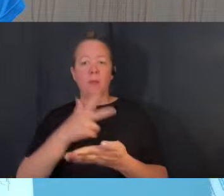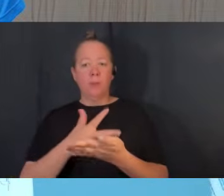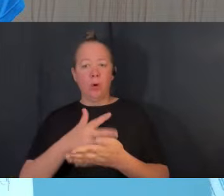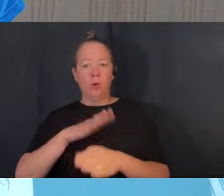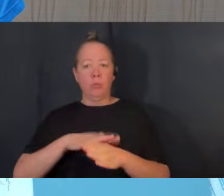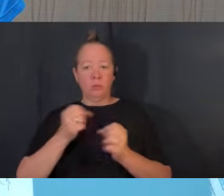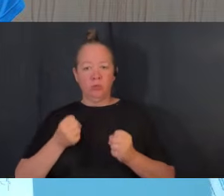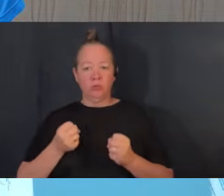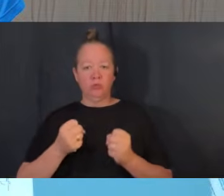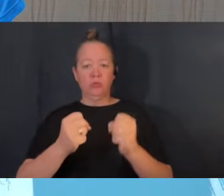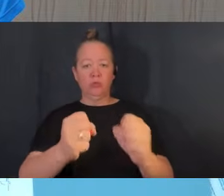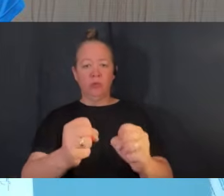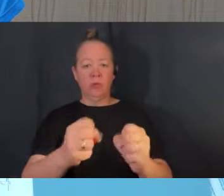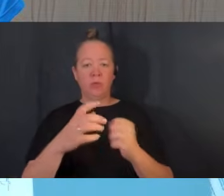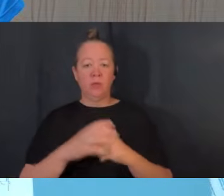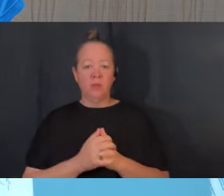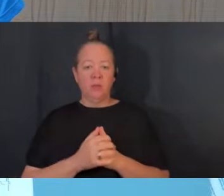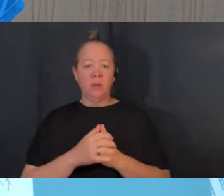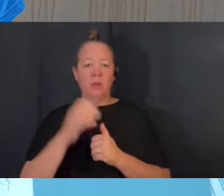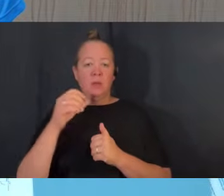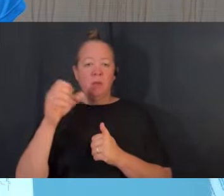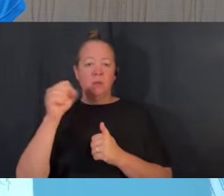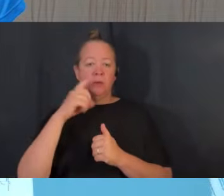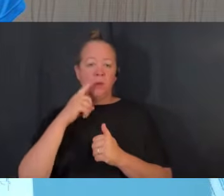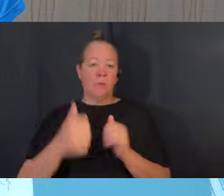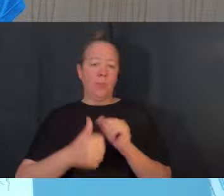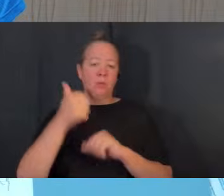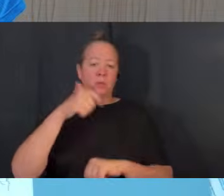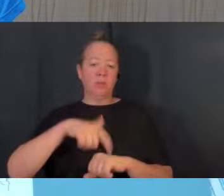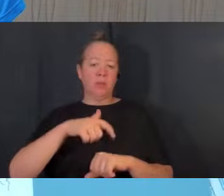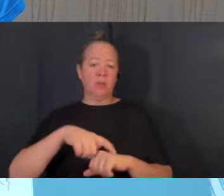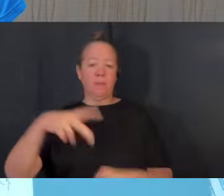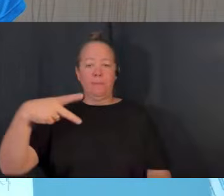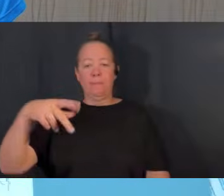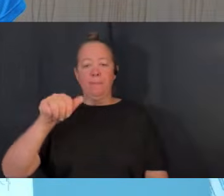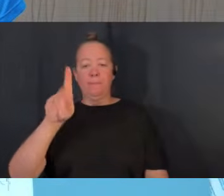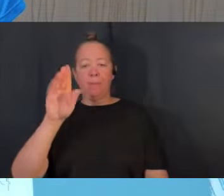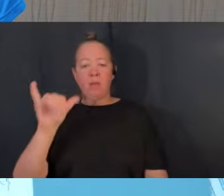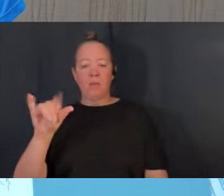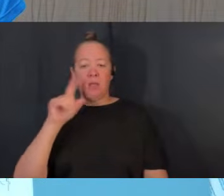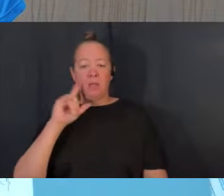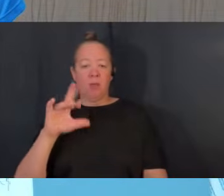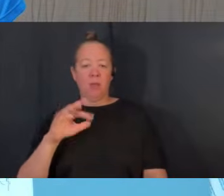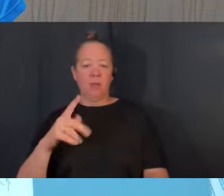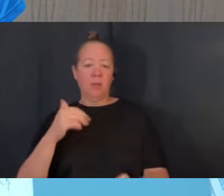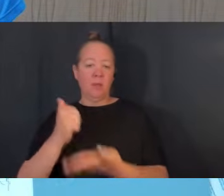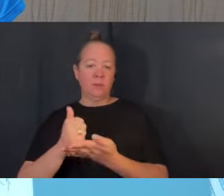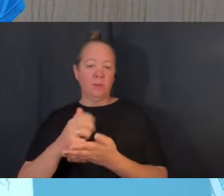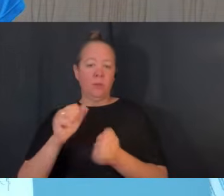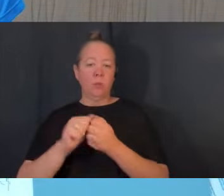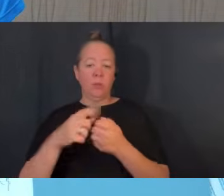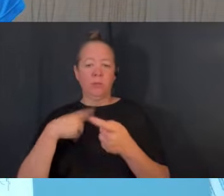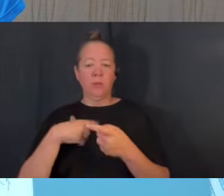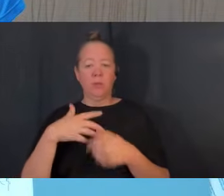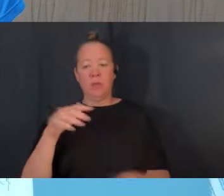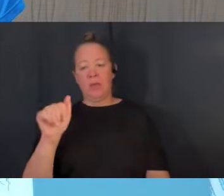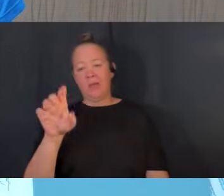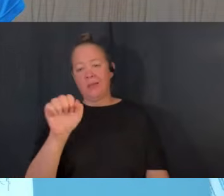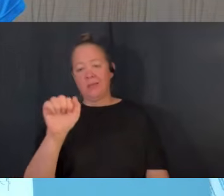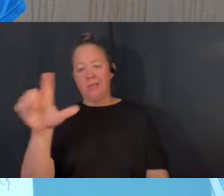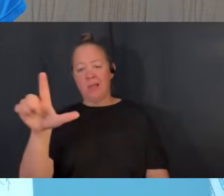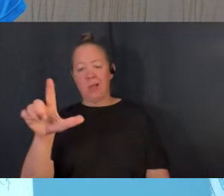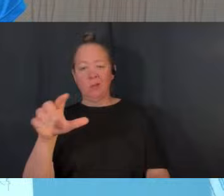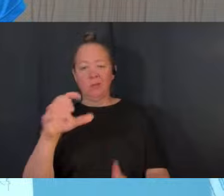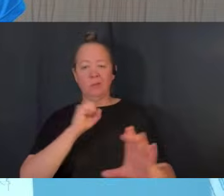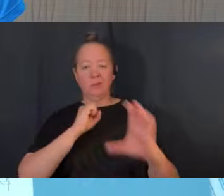me with the ASL, simultaneous translation, and I will likely be at the pavilion heat, depending on the